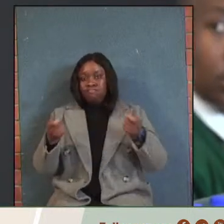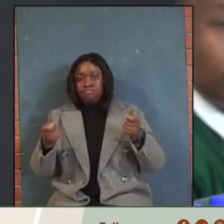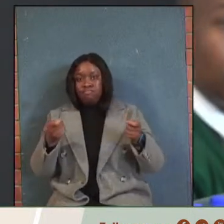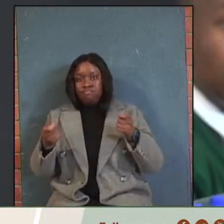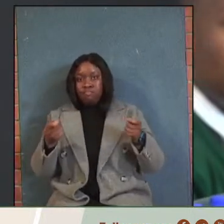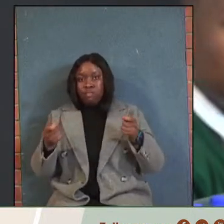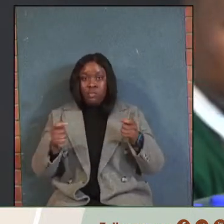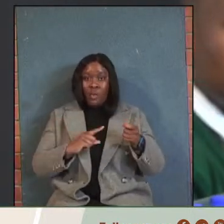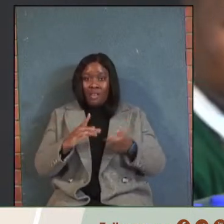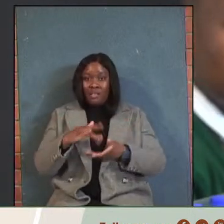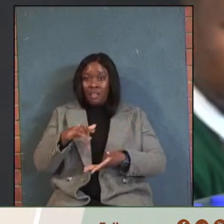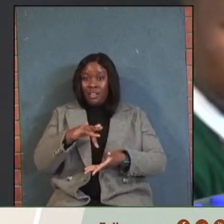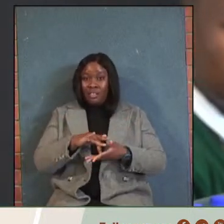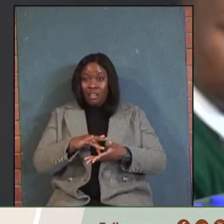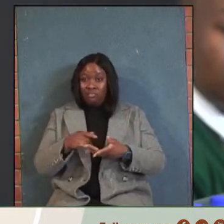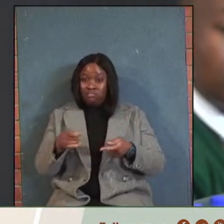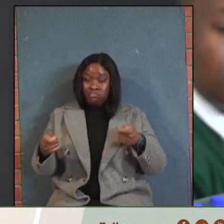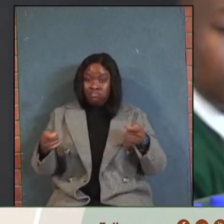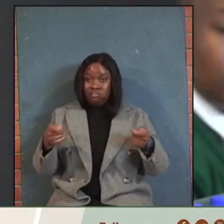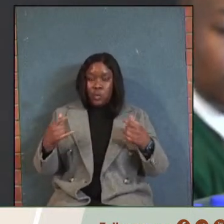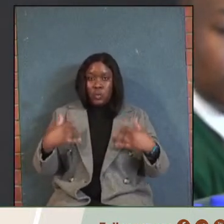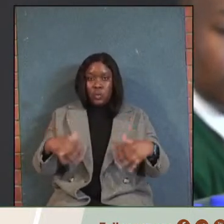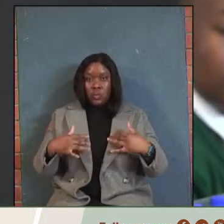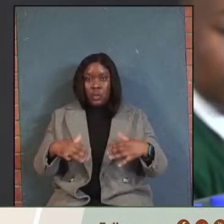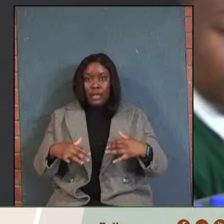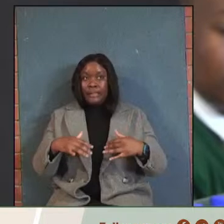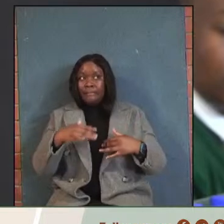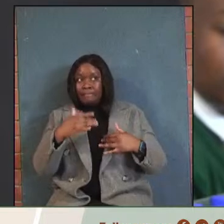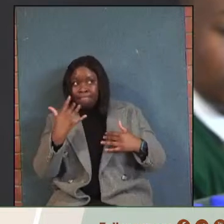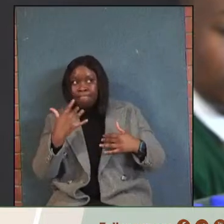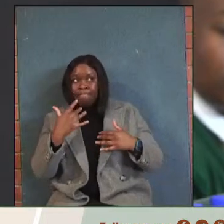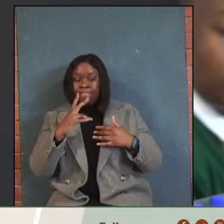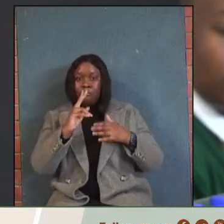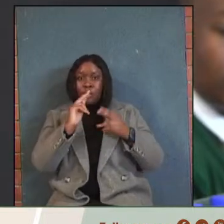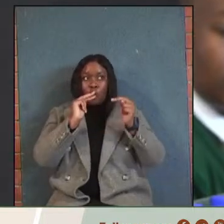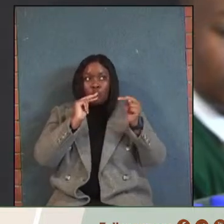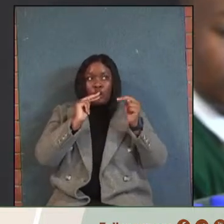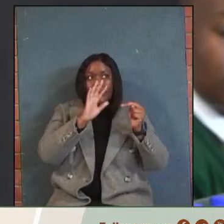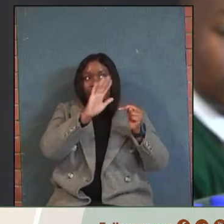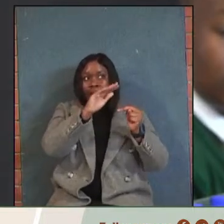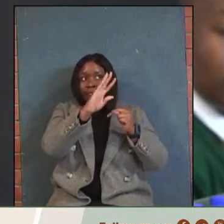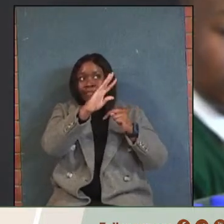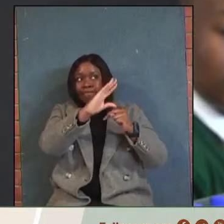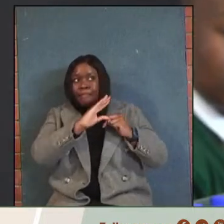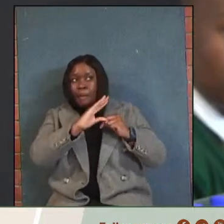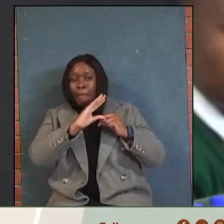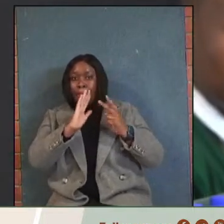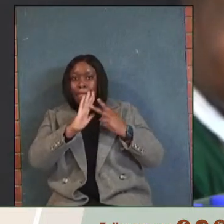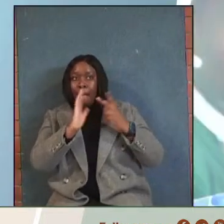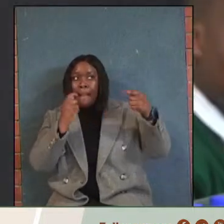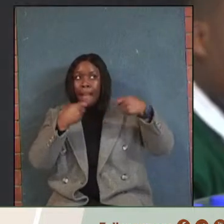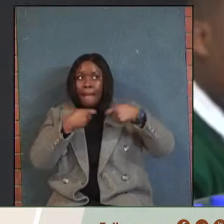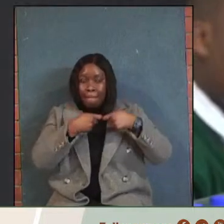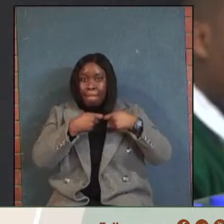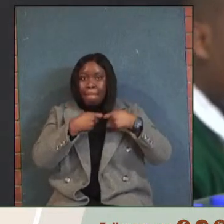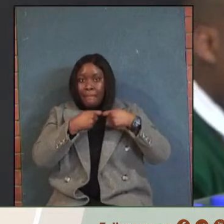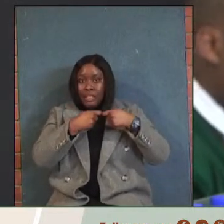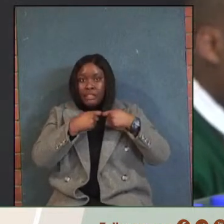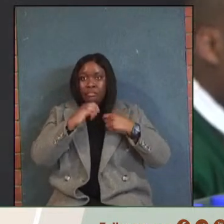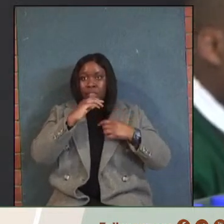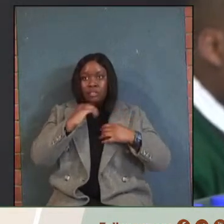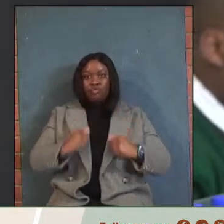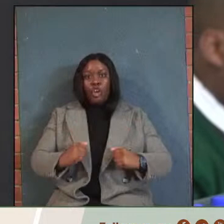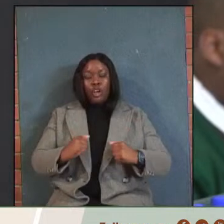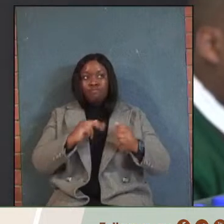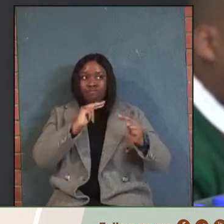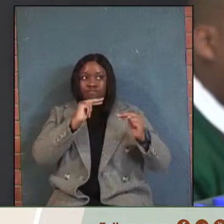center involves having to negotiate external opportunities like beneficial agreements with funders. Community active involvement